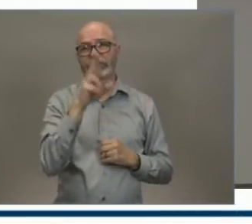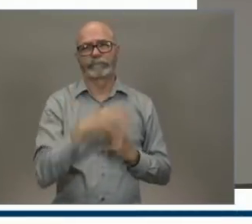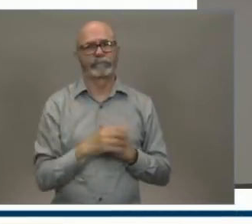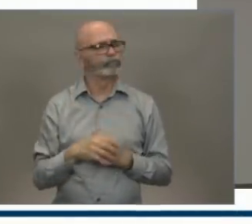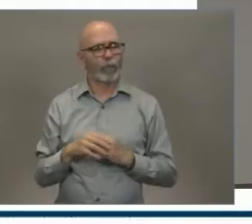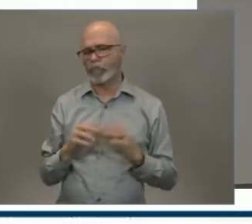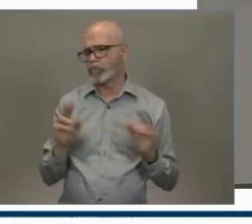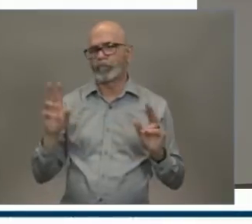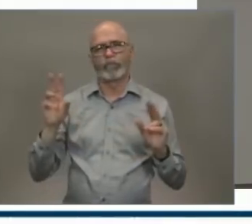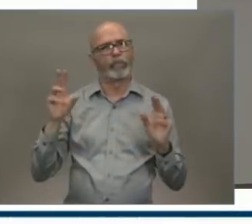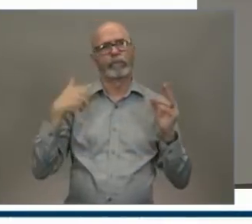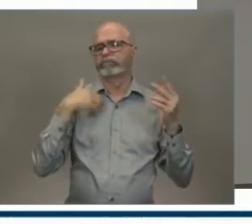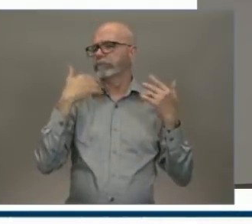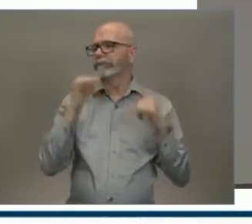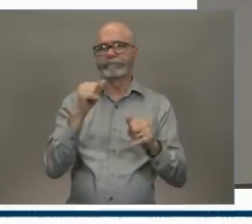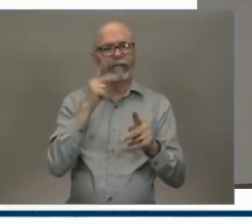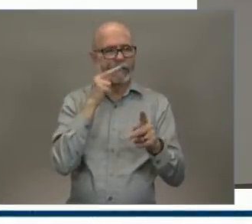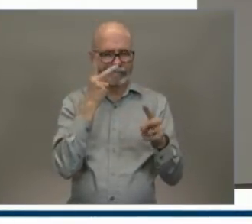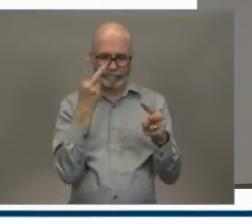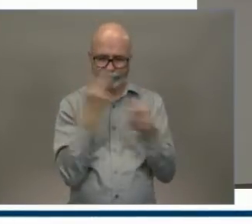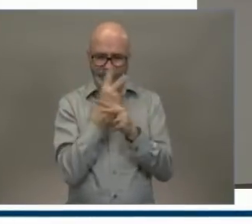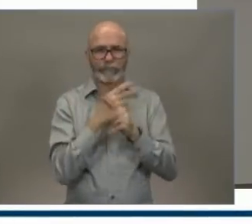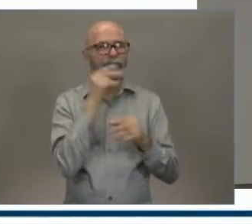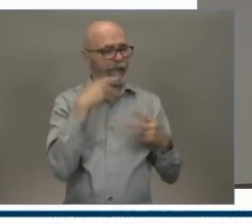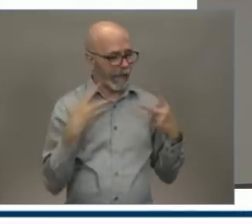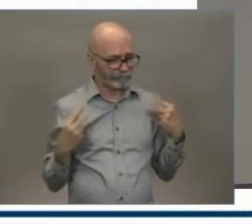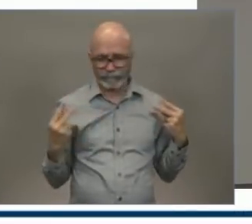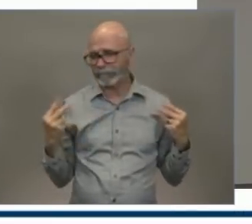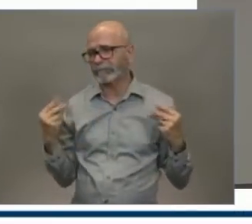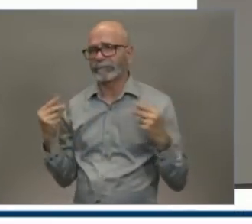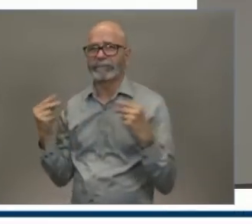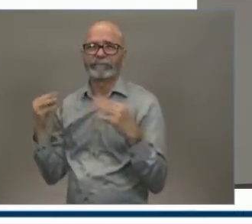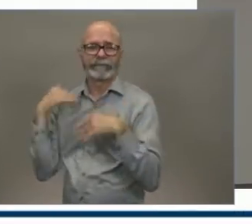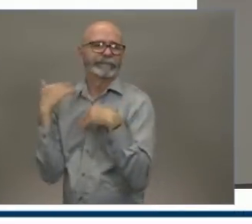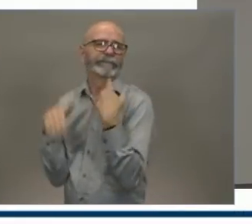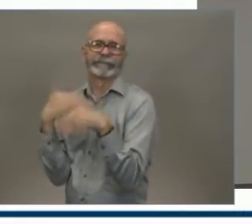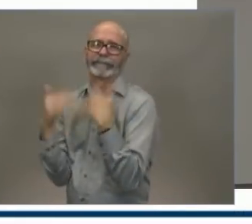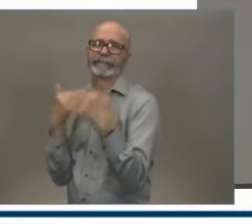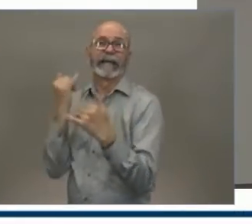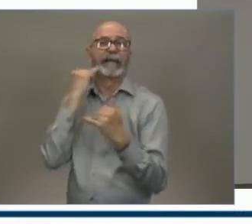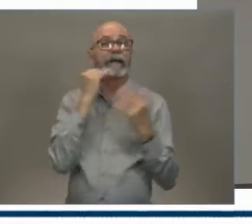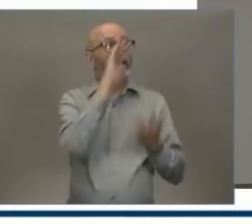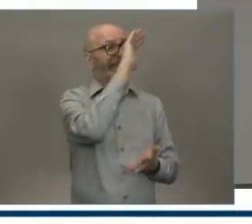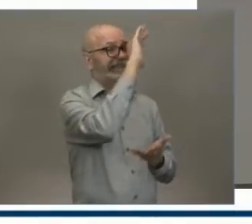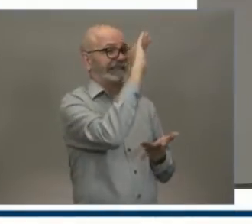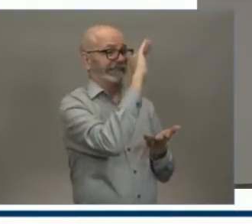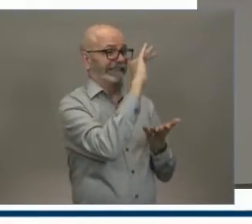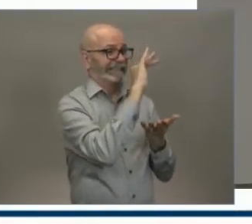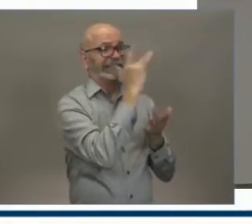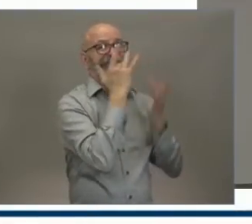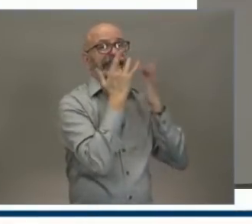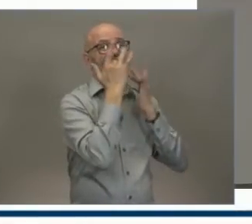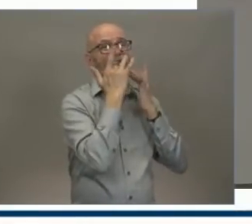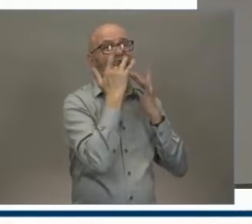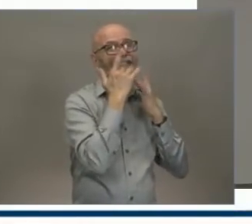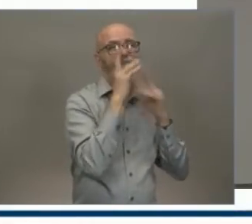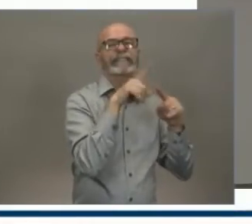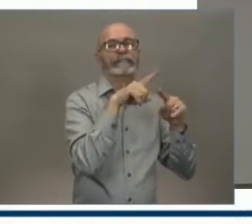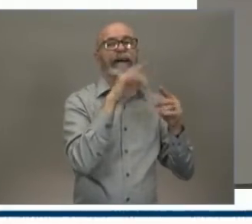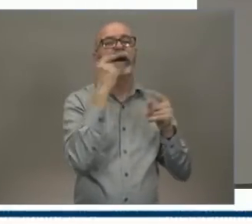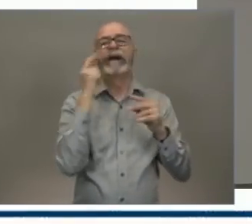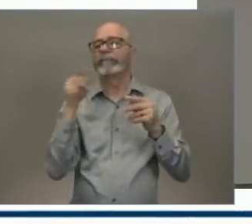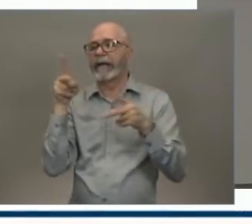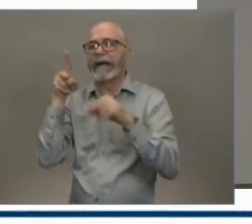vaccination in all sites. Some of them we may need to decrease the numbers, therefore mean decreasing the hours. But we want to, as much as